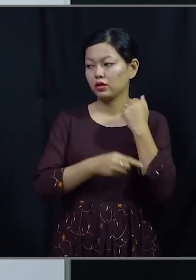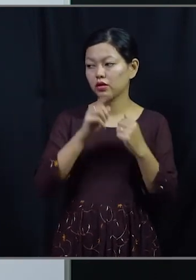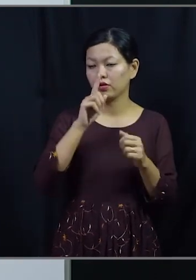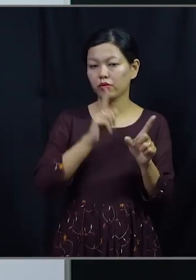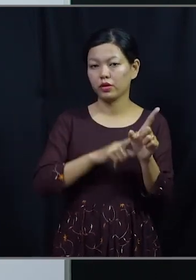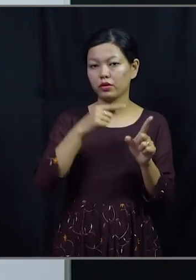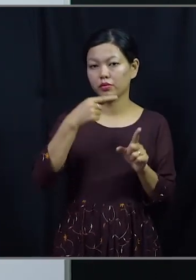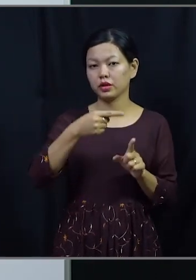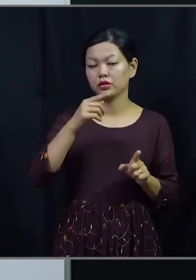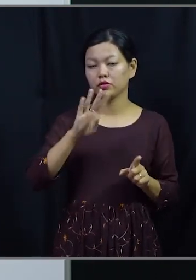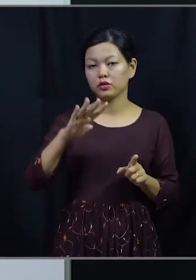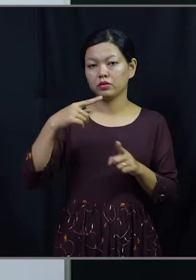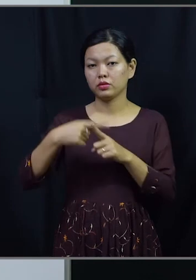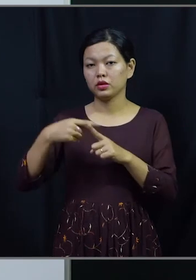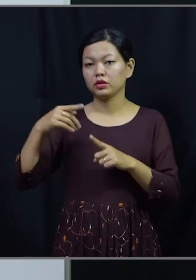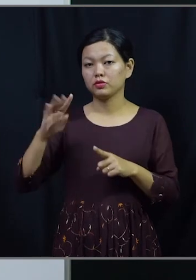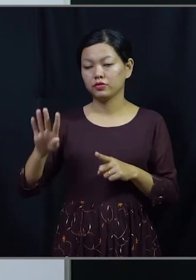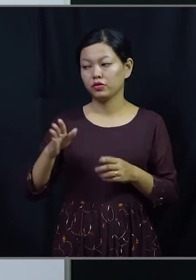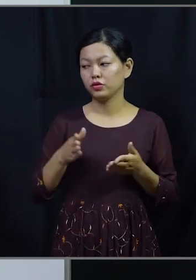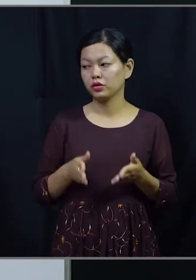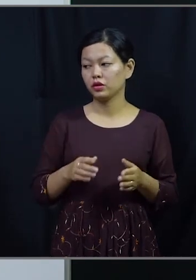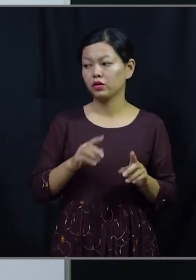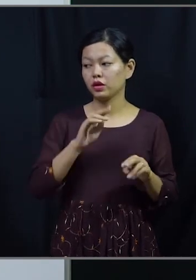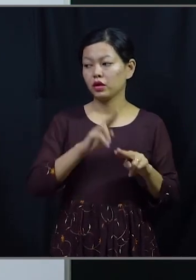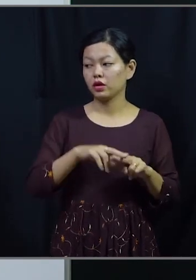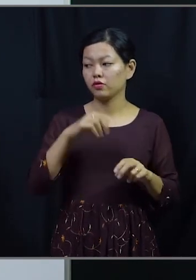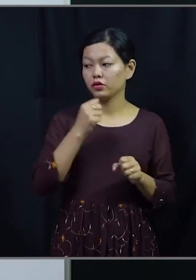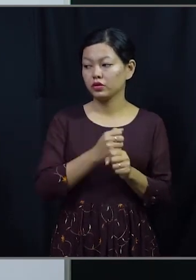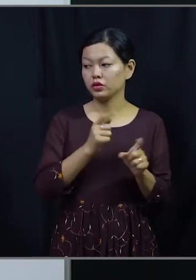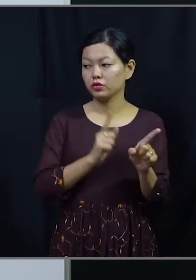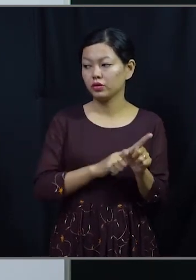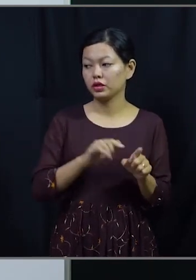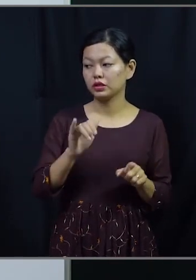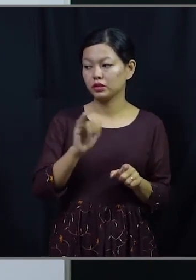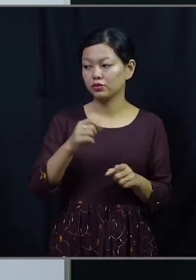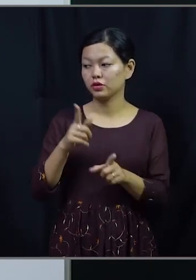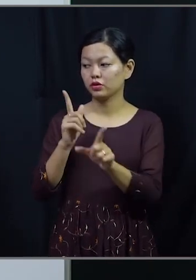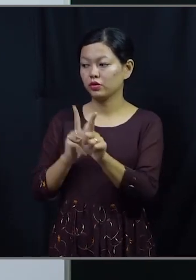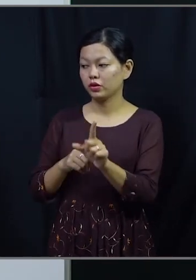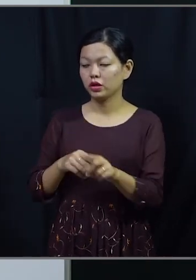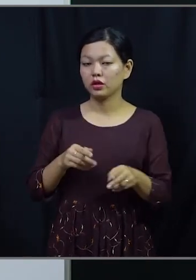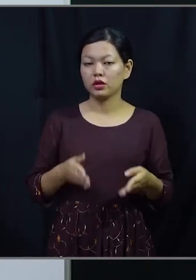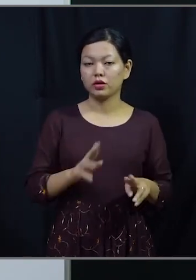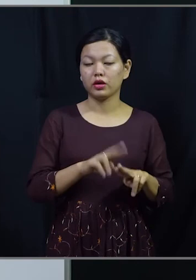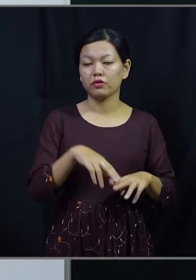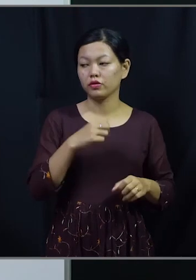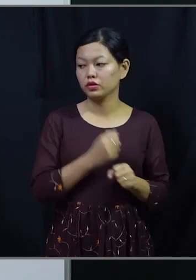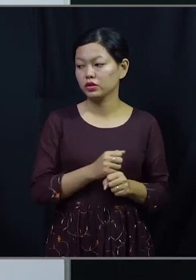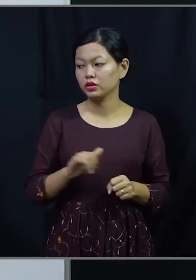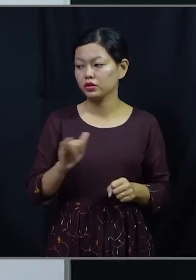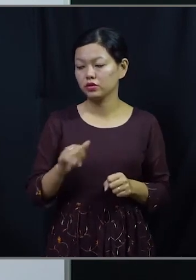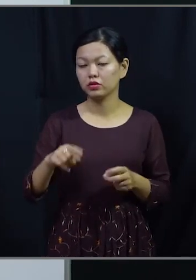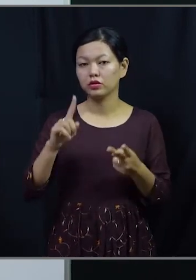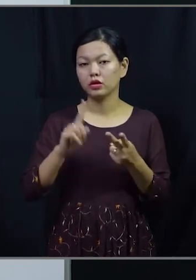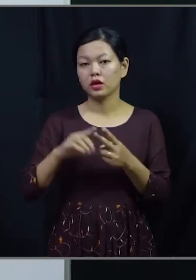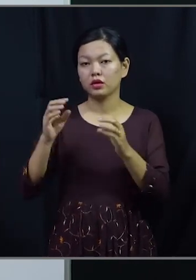take f o g of y, you get y. Therefore f o g is equal to ib,